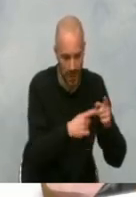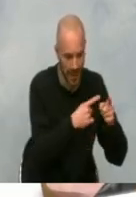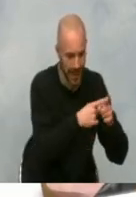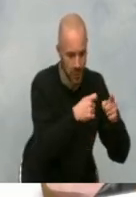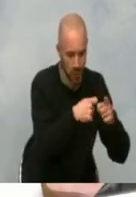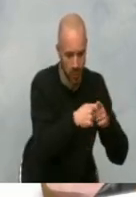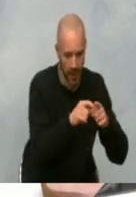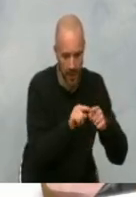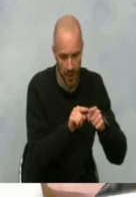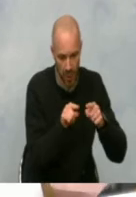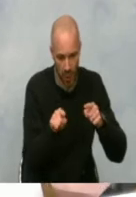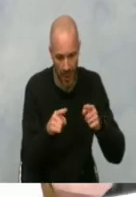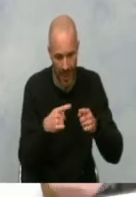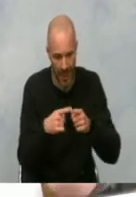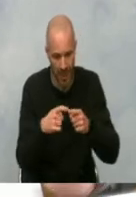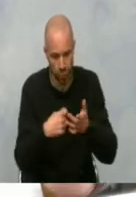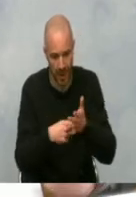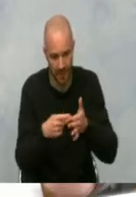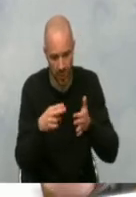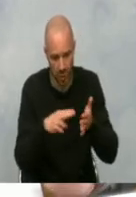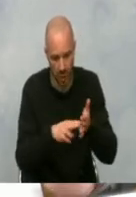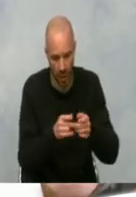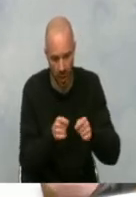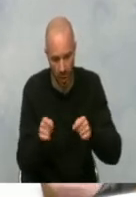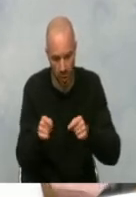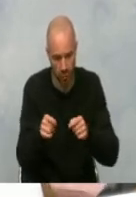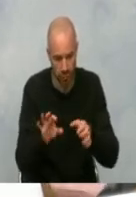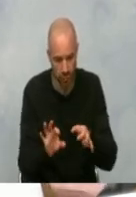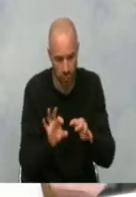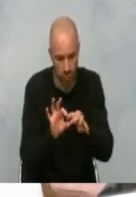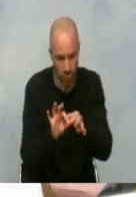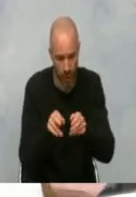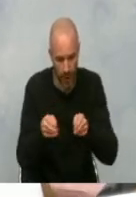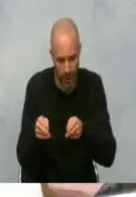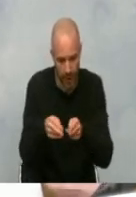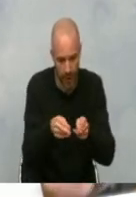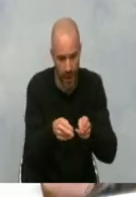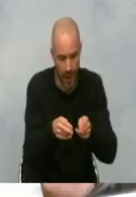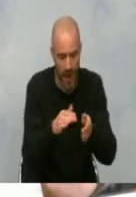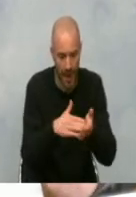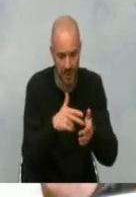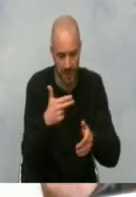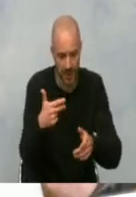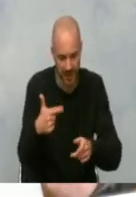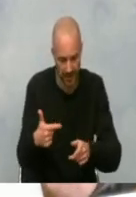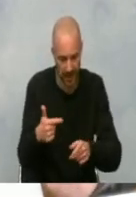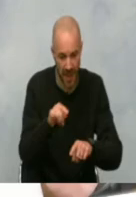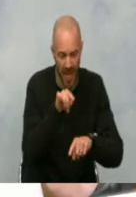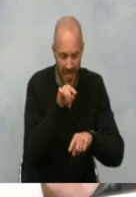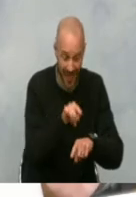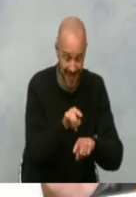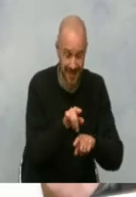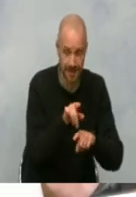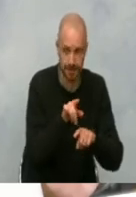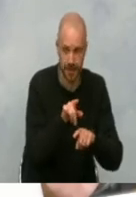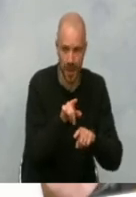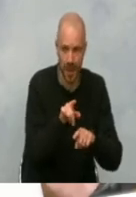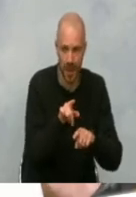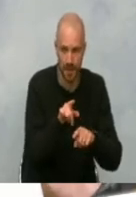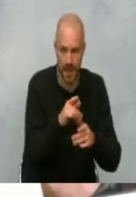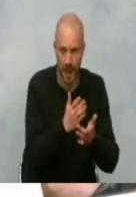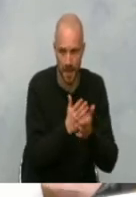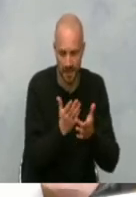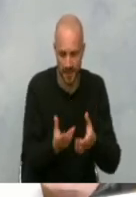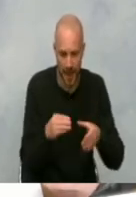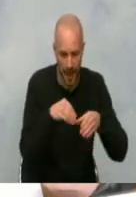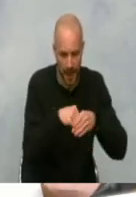the M77. So that was done as part of a PPP deal, and because the first, I think, half mile of it runs